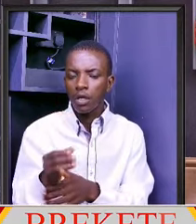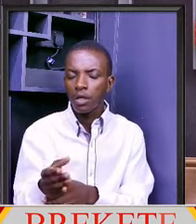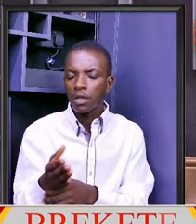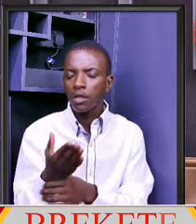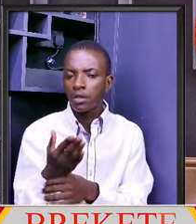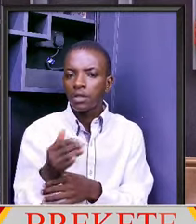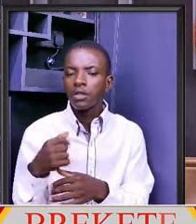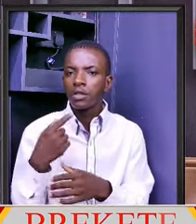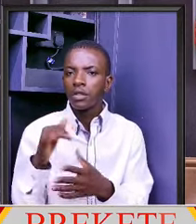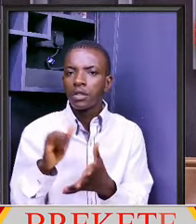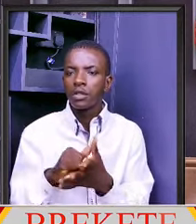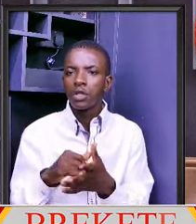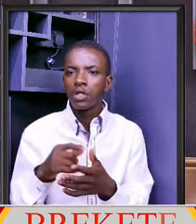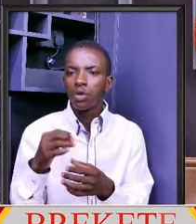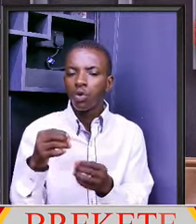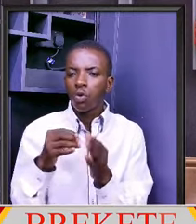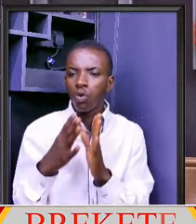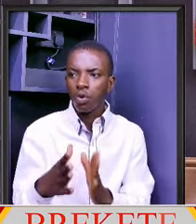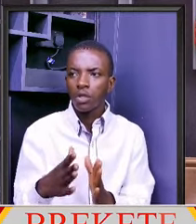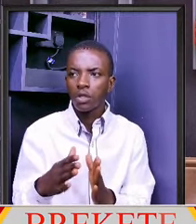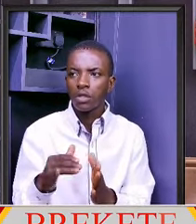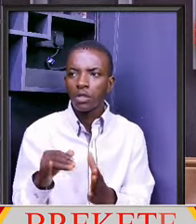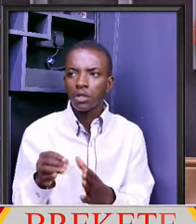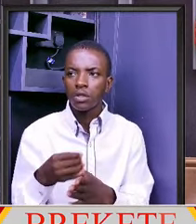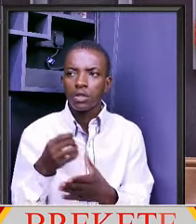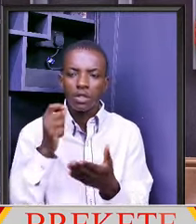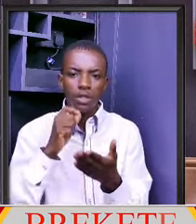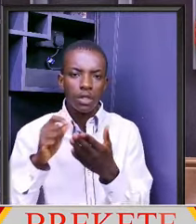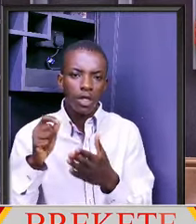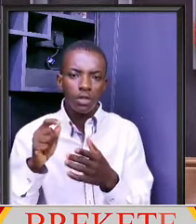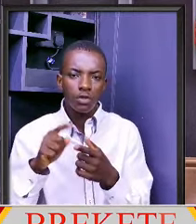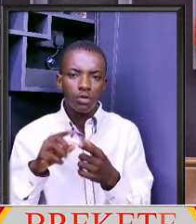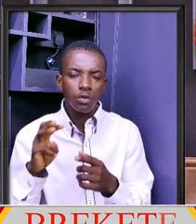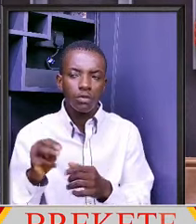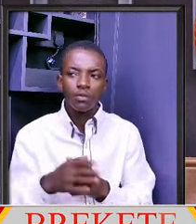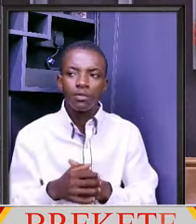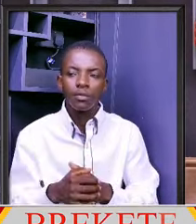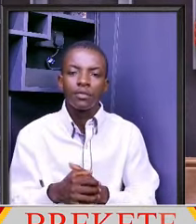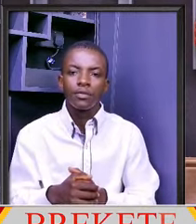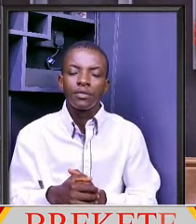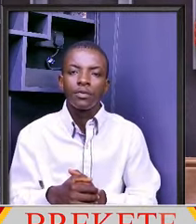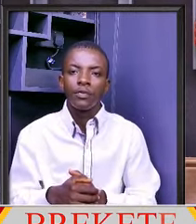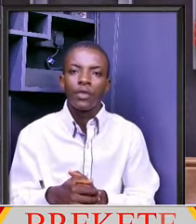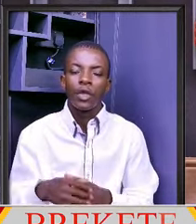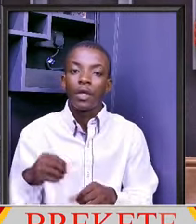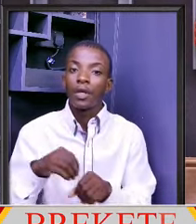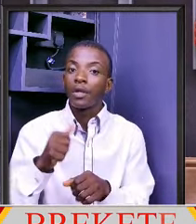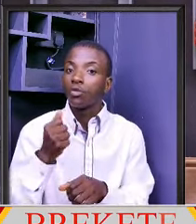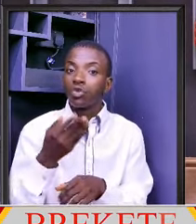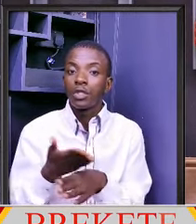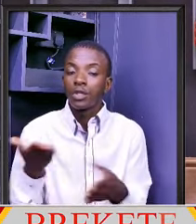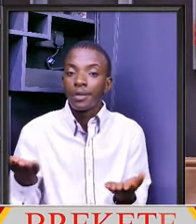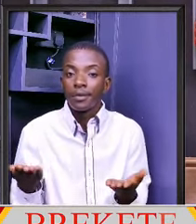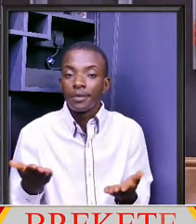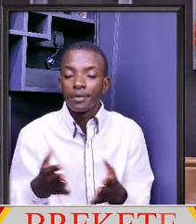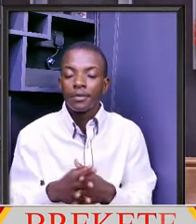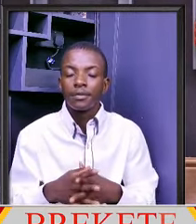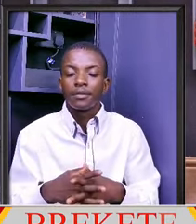It say na be the owner, she na whether na secretary have been waiting. In Abuja here.